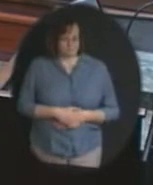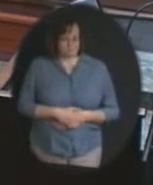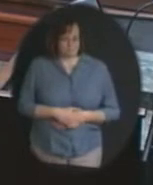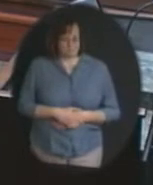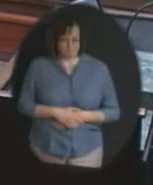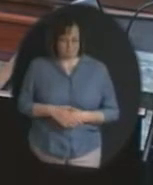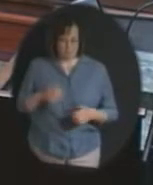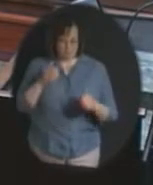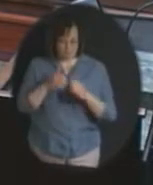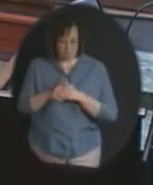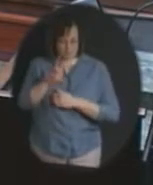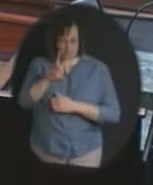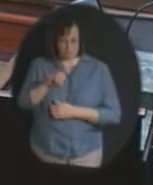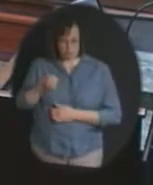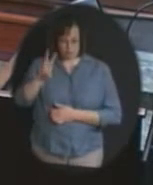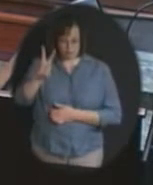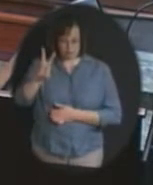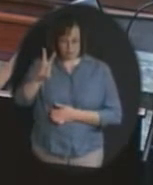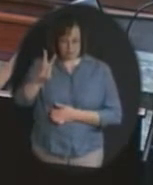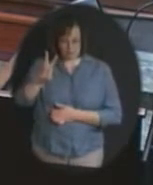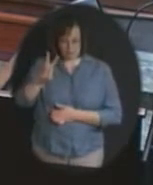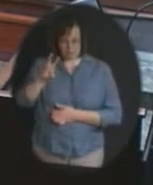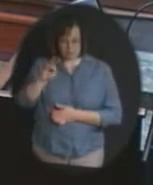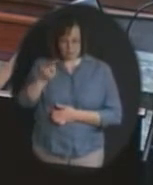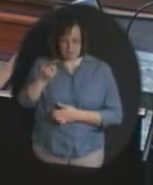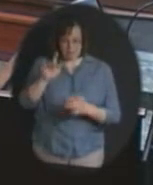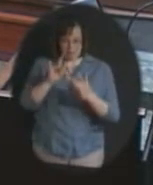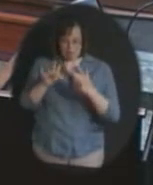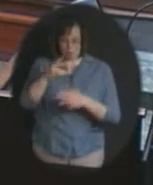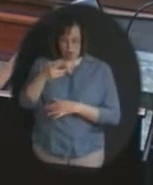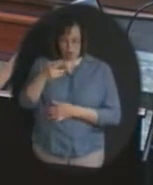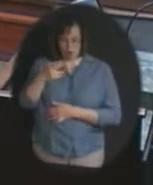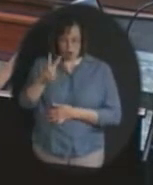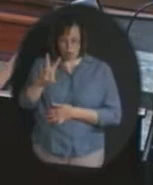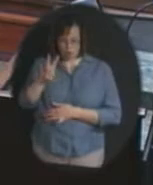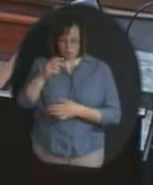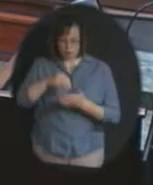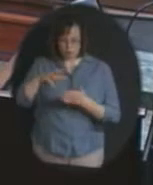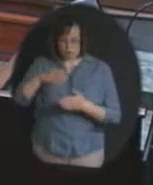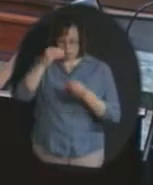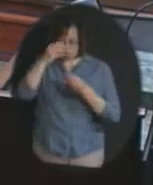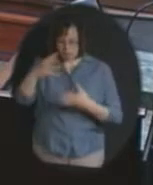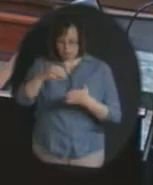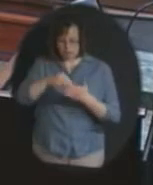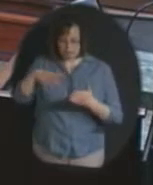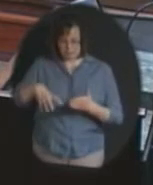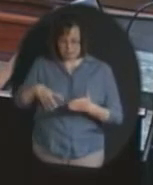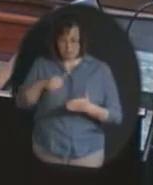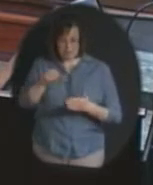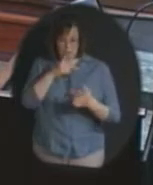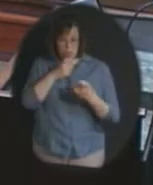Motion carries. 6.06, network hardware for student information system. Questions or comments?